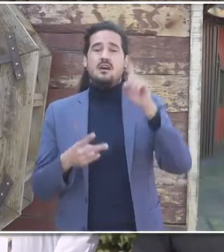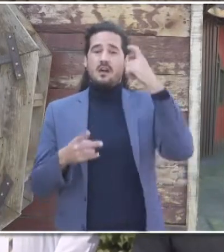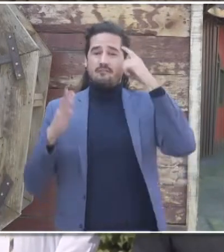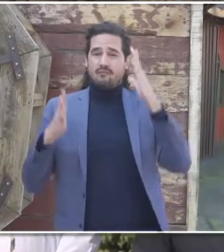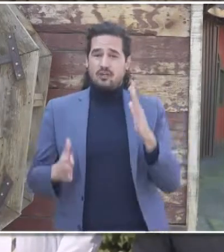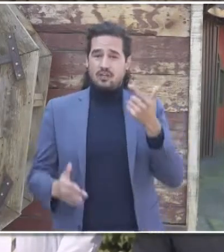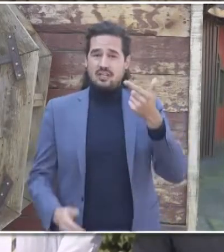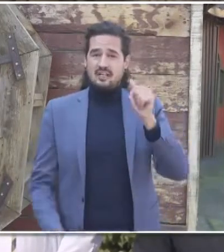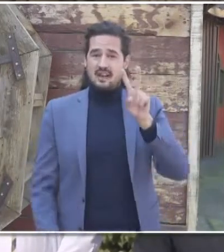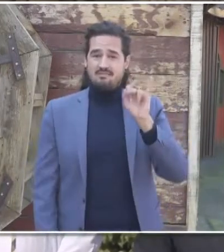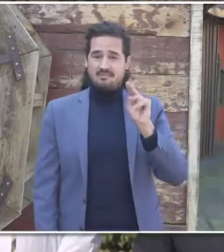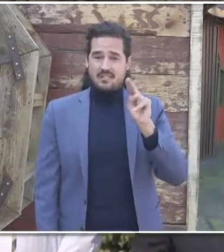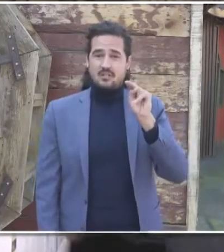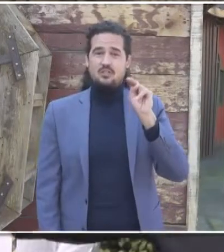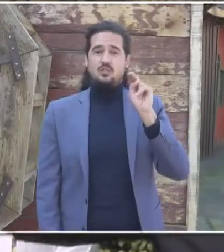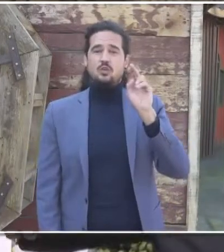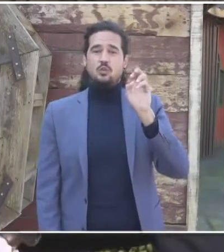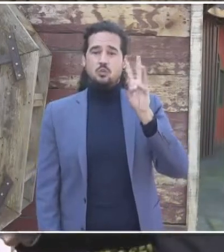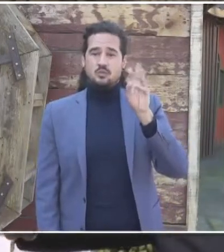also